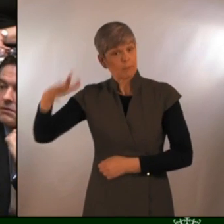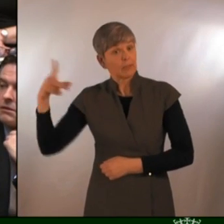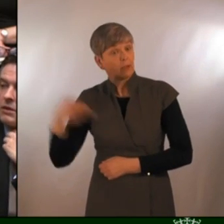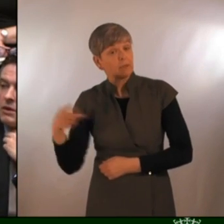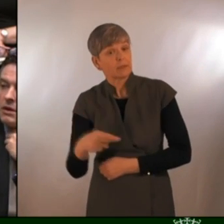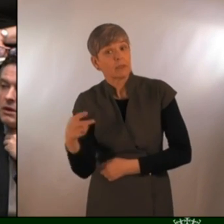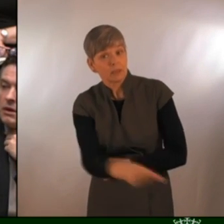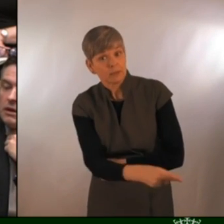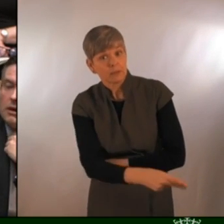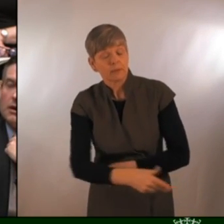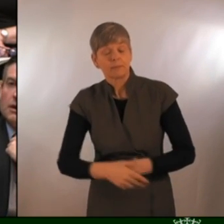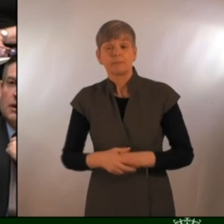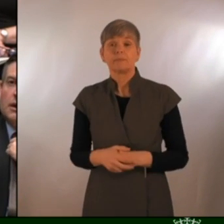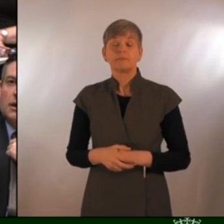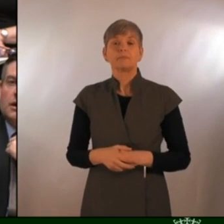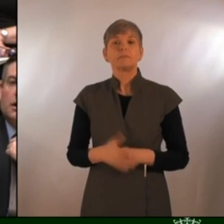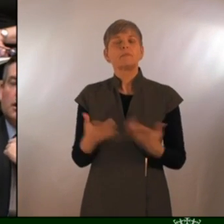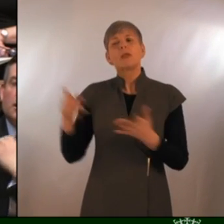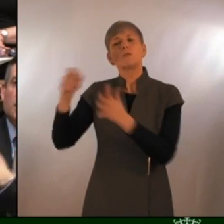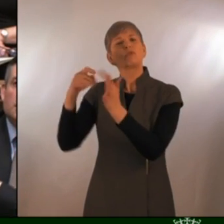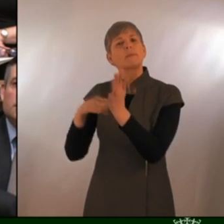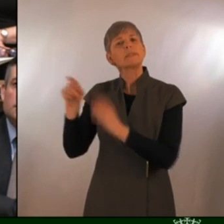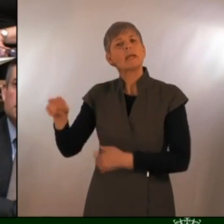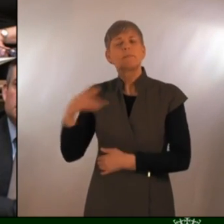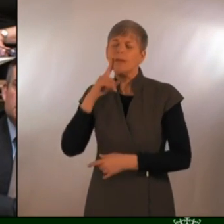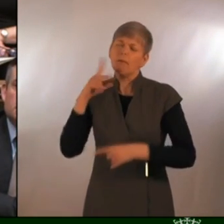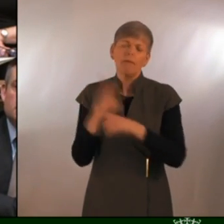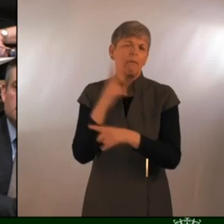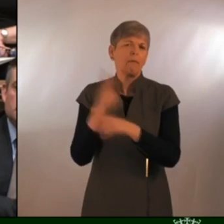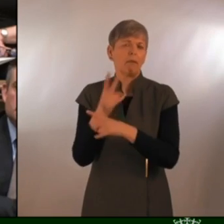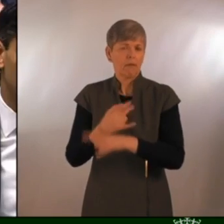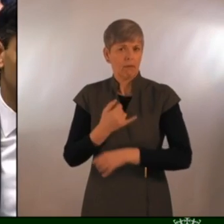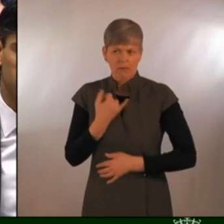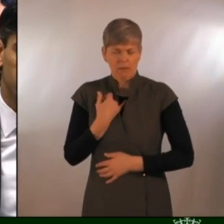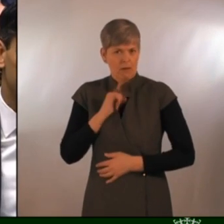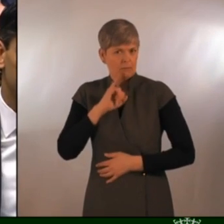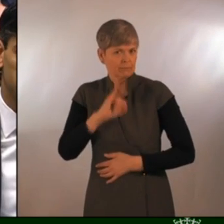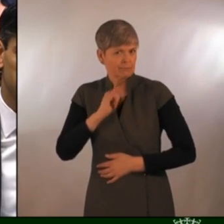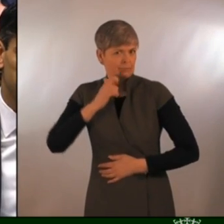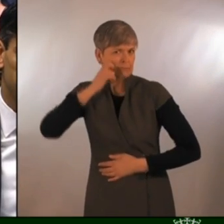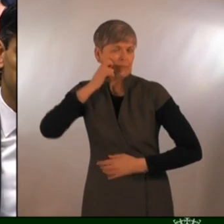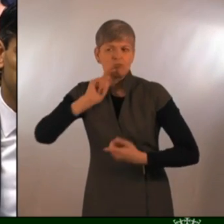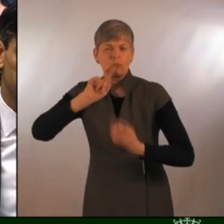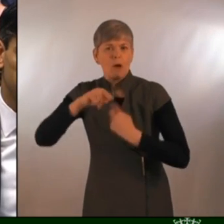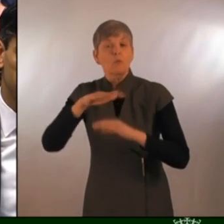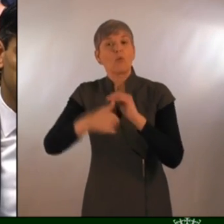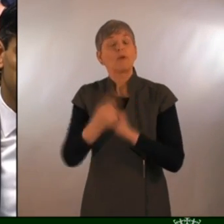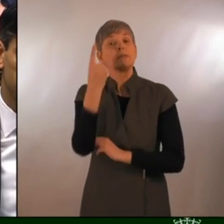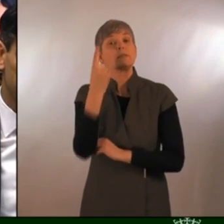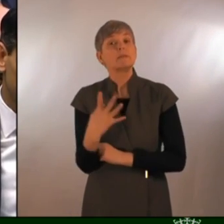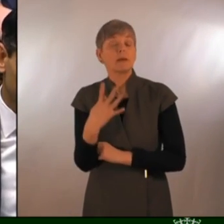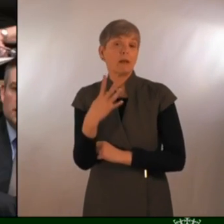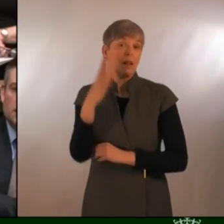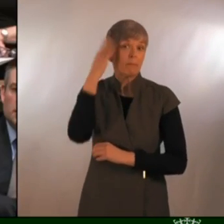the Prime Minister has made repeated offensive remarks against single mothers and their children. Yes, and he described them